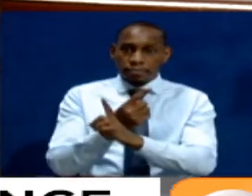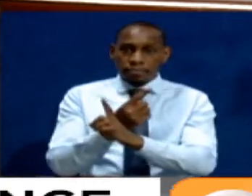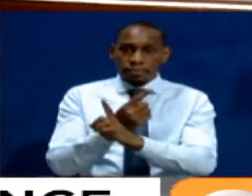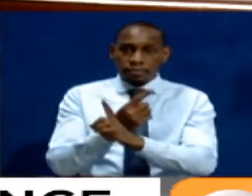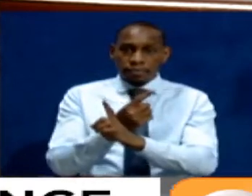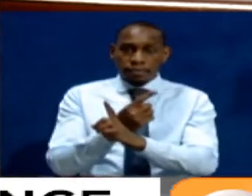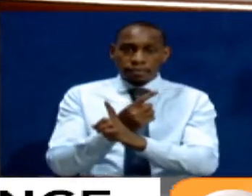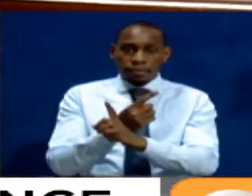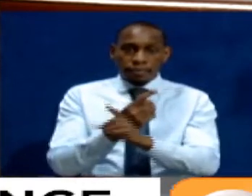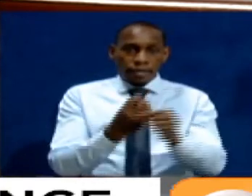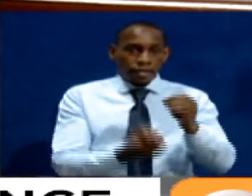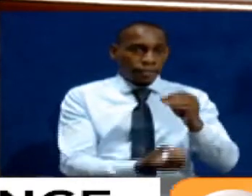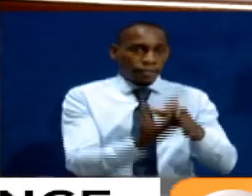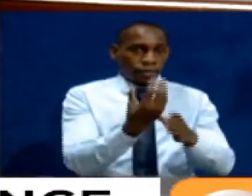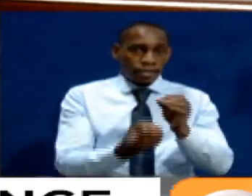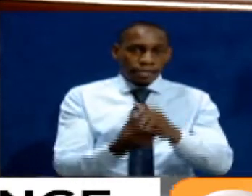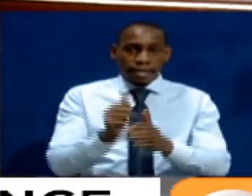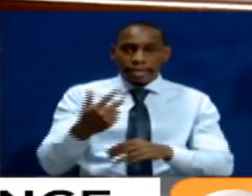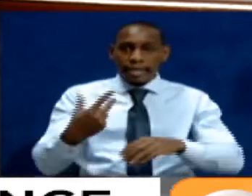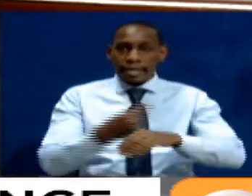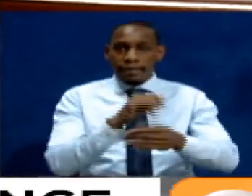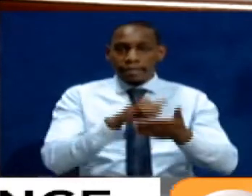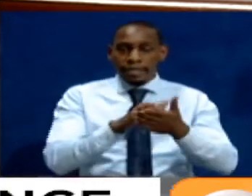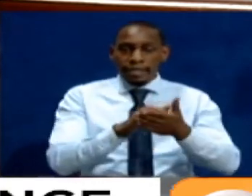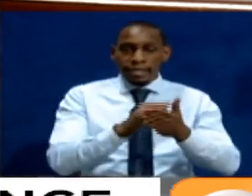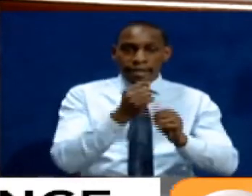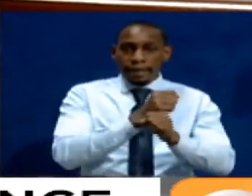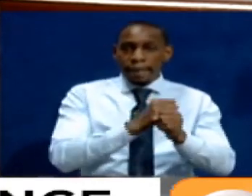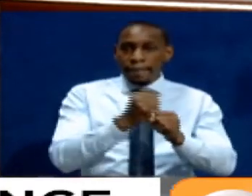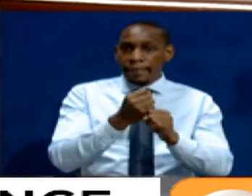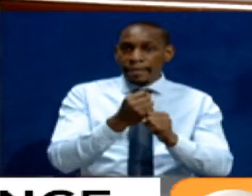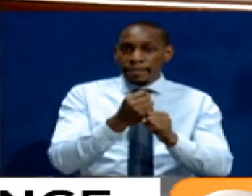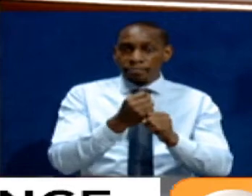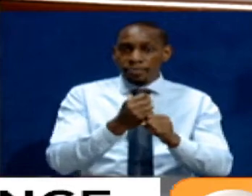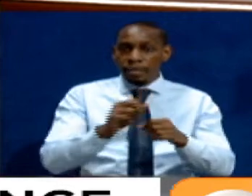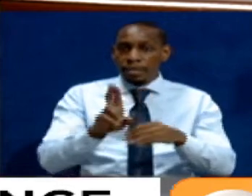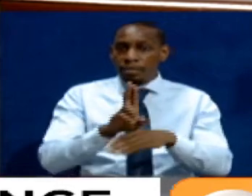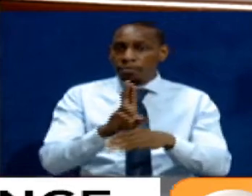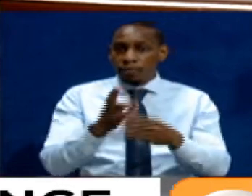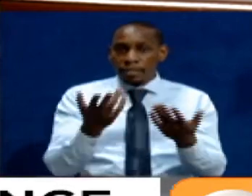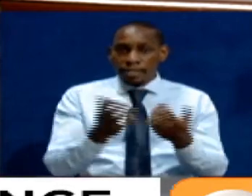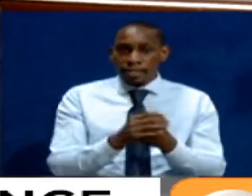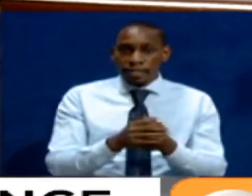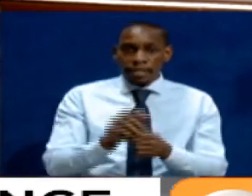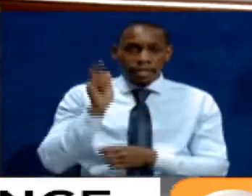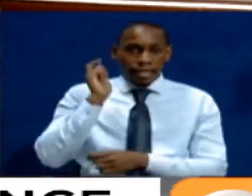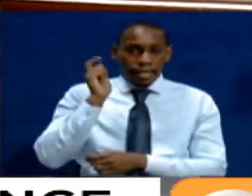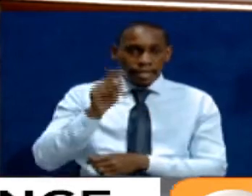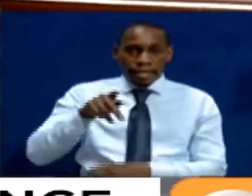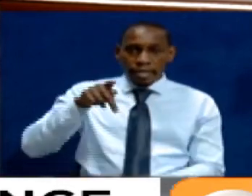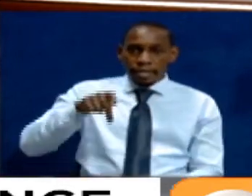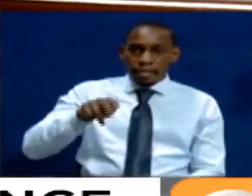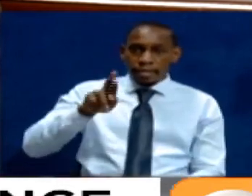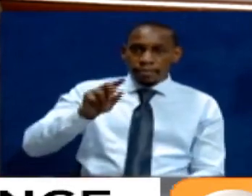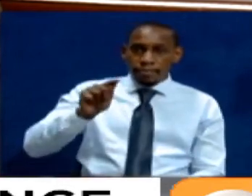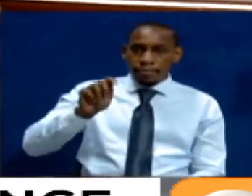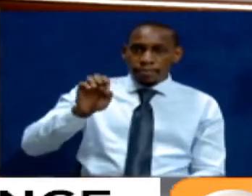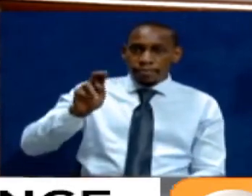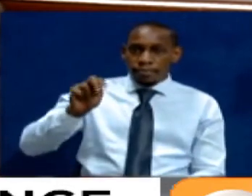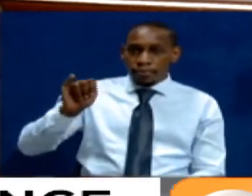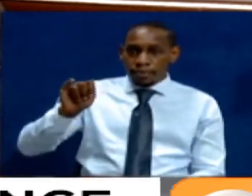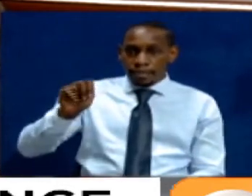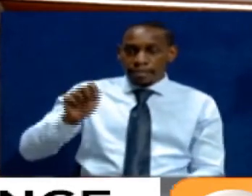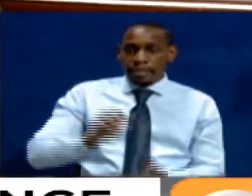are made from. There are some vaccines that have been made using an egg protein, I think called physotin or